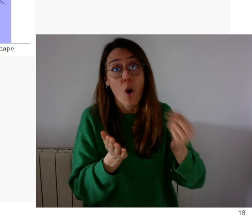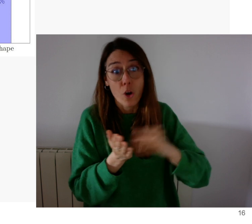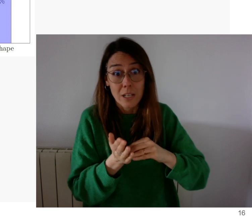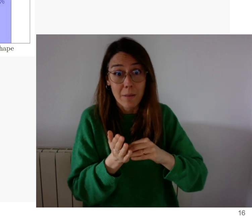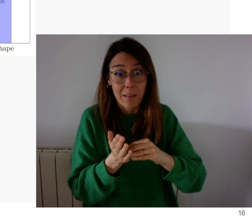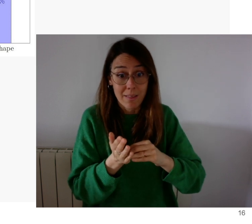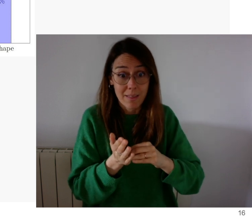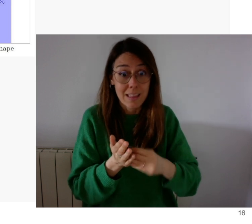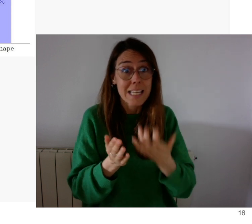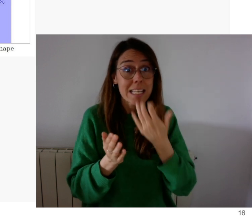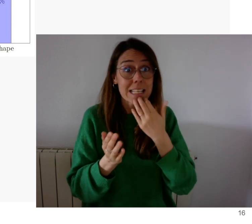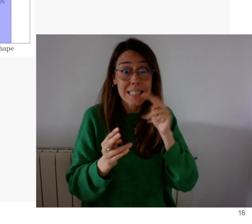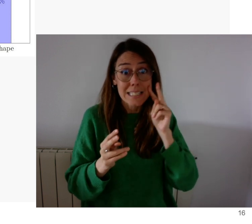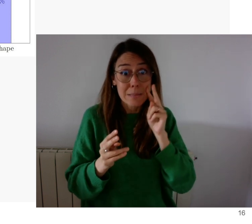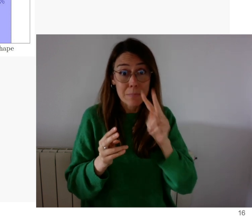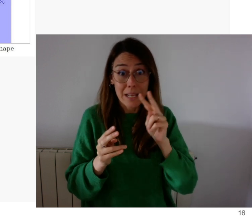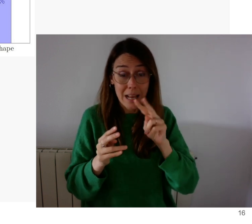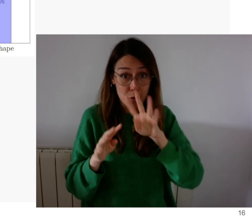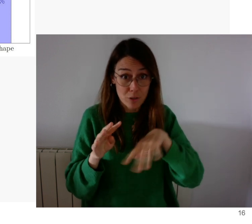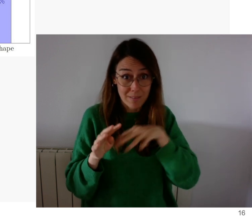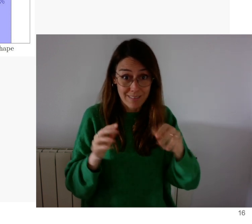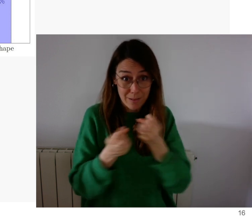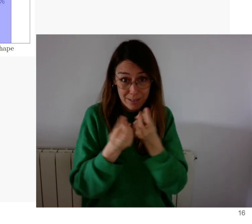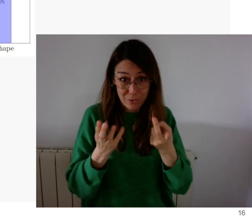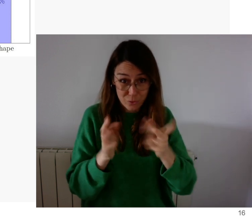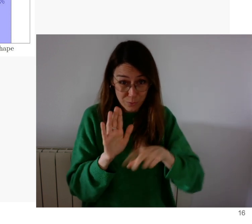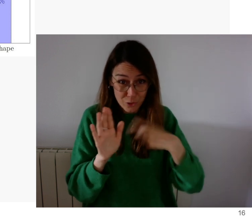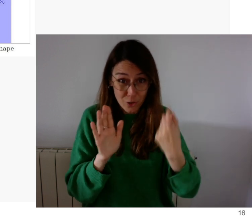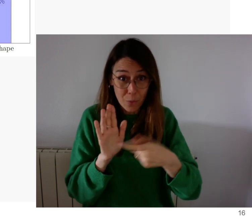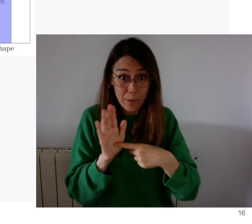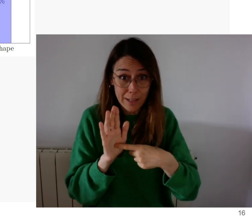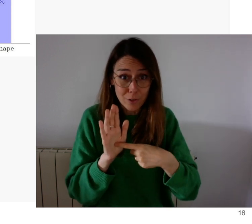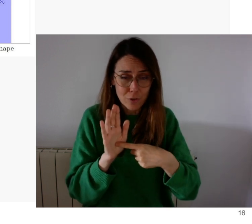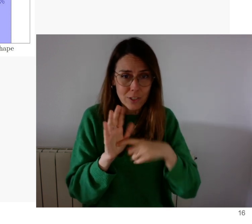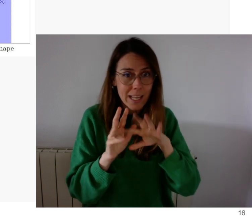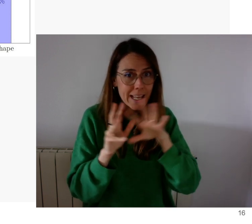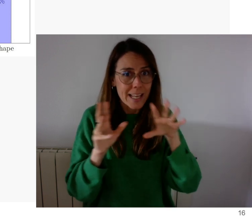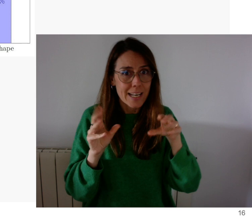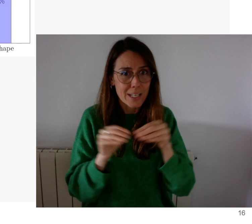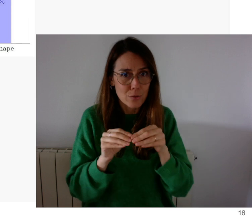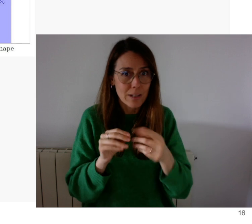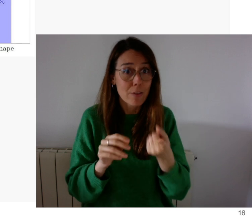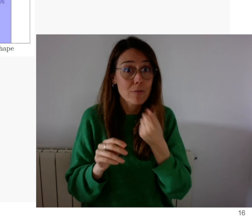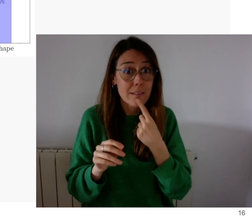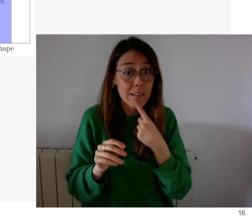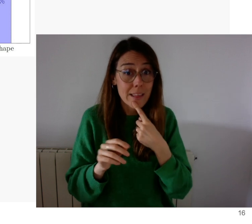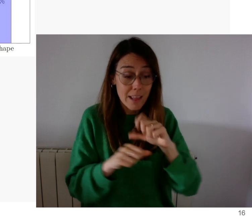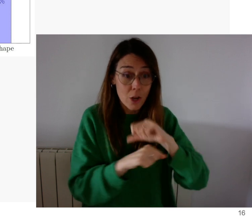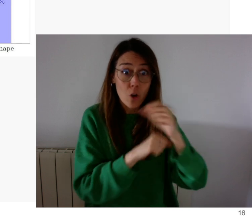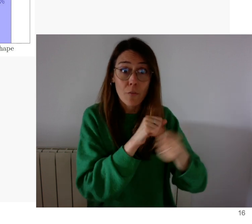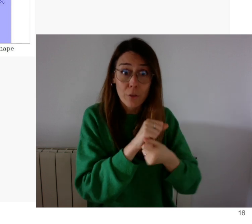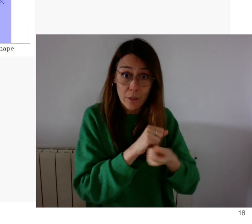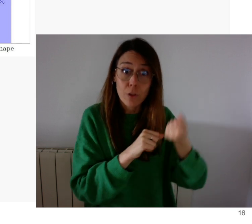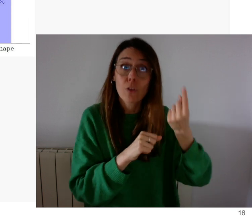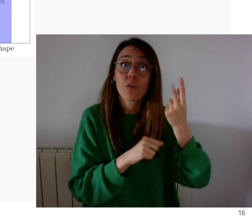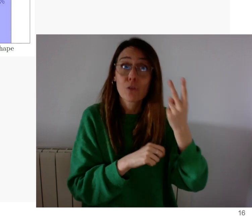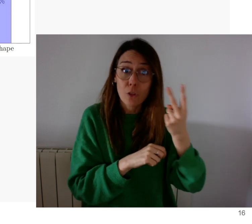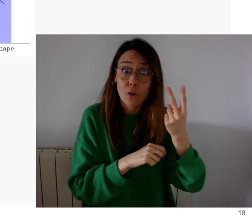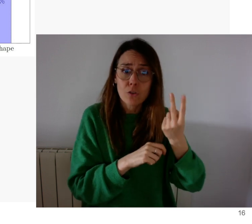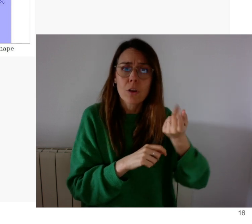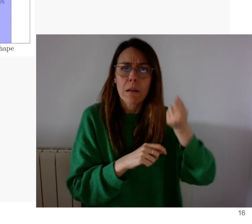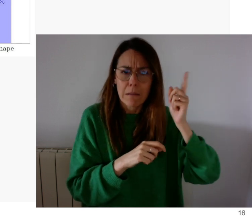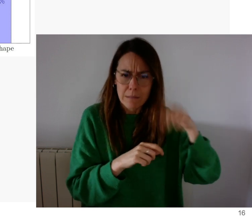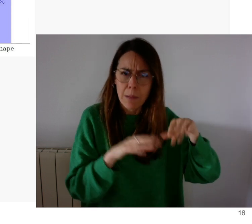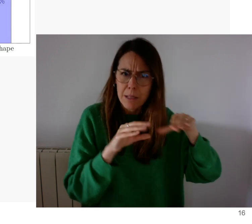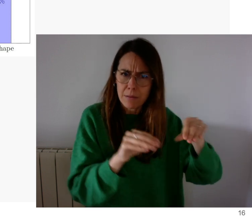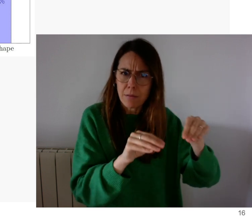the graph, while the two handshape was used proportionally more for maintained reference, as we can see marked